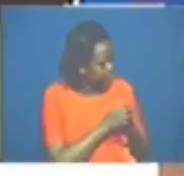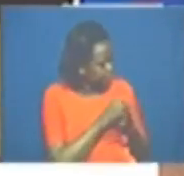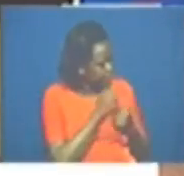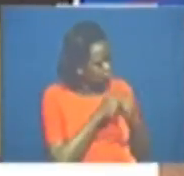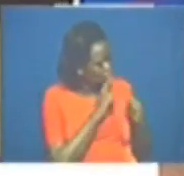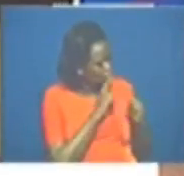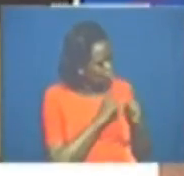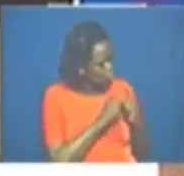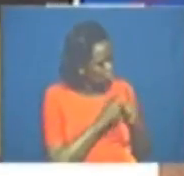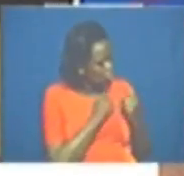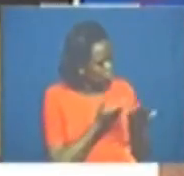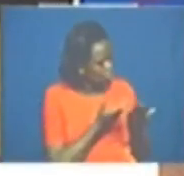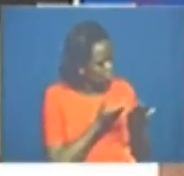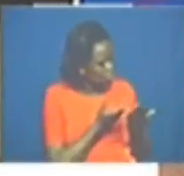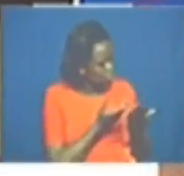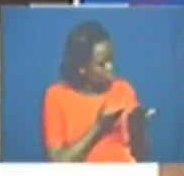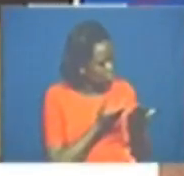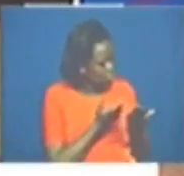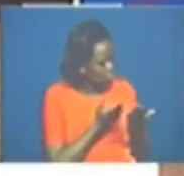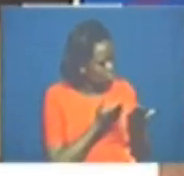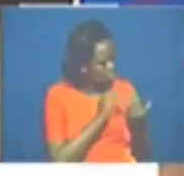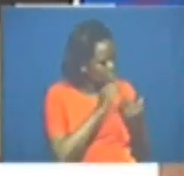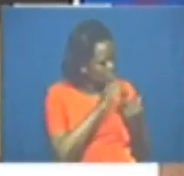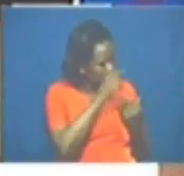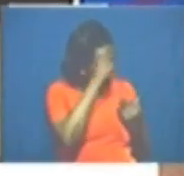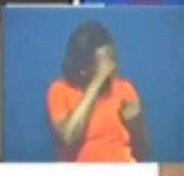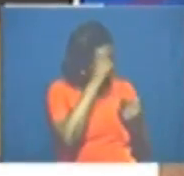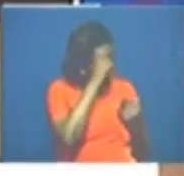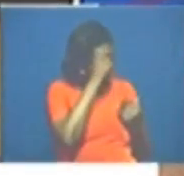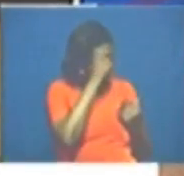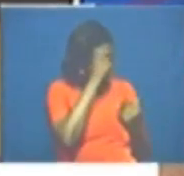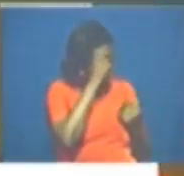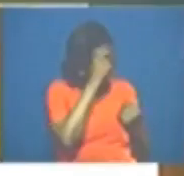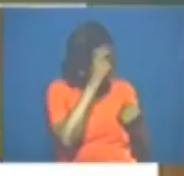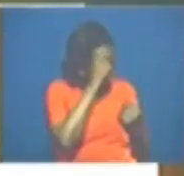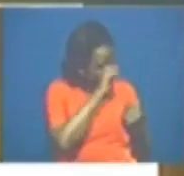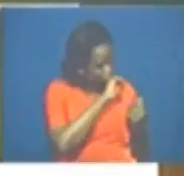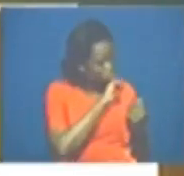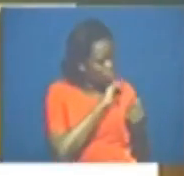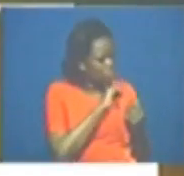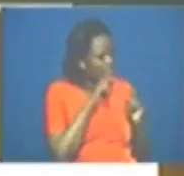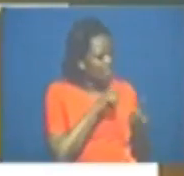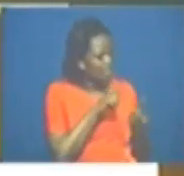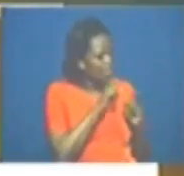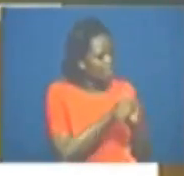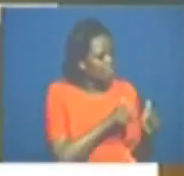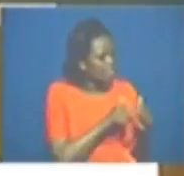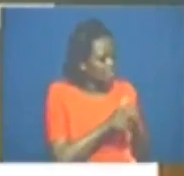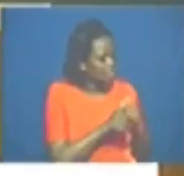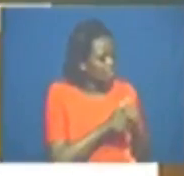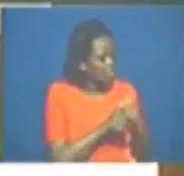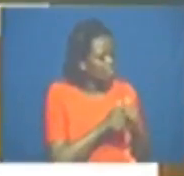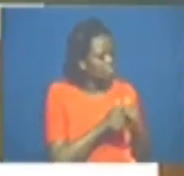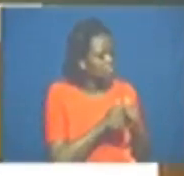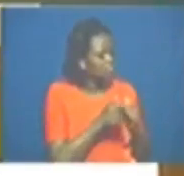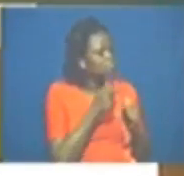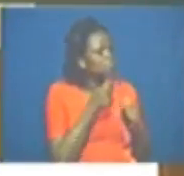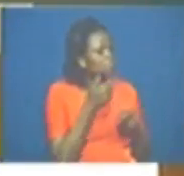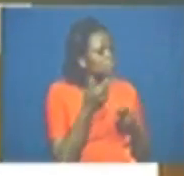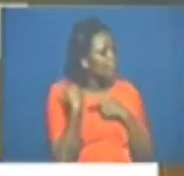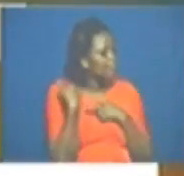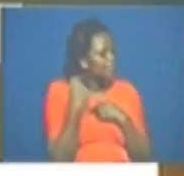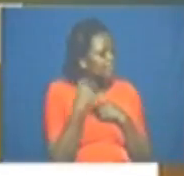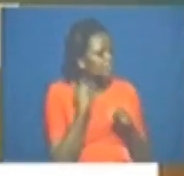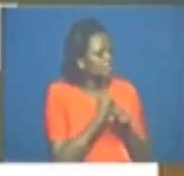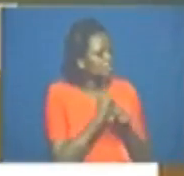spoken about the county governments, you know, shifting blame. The national government should be responsible for this